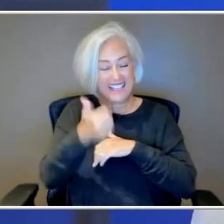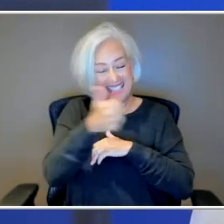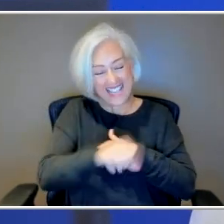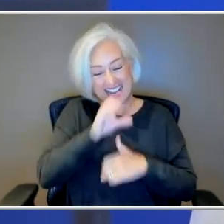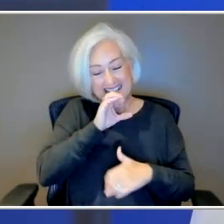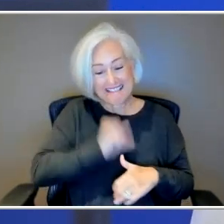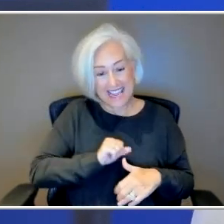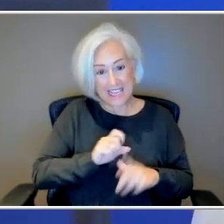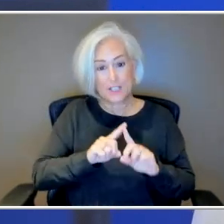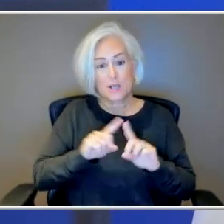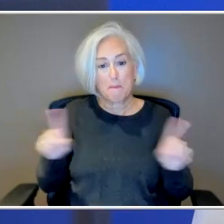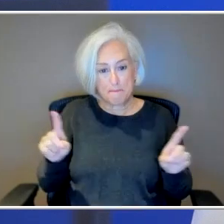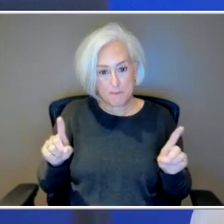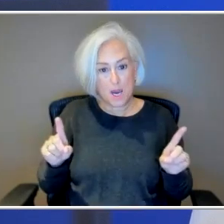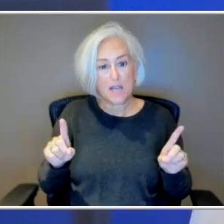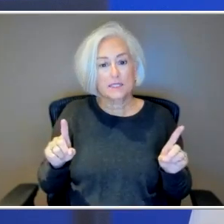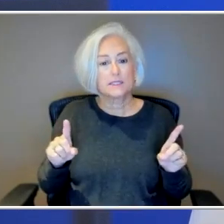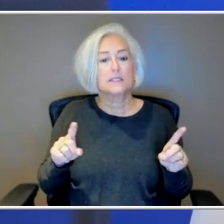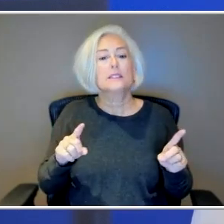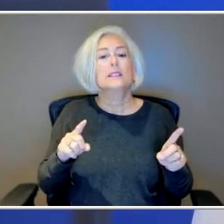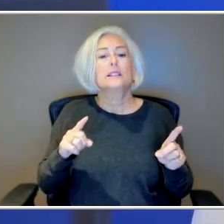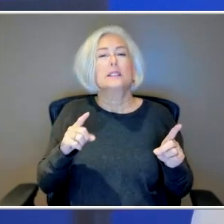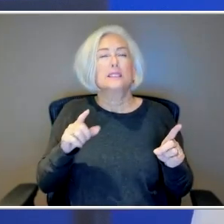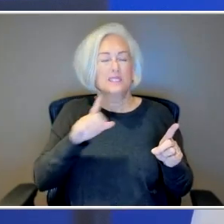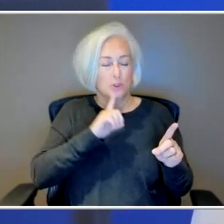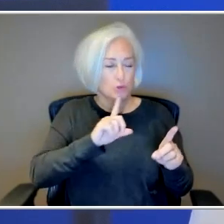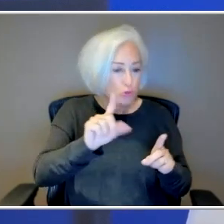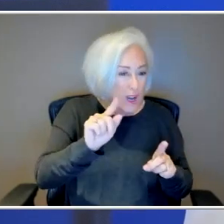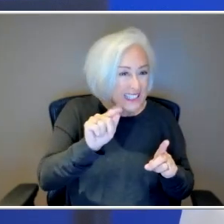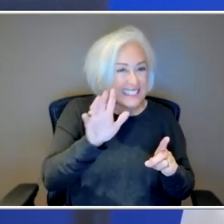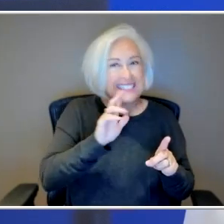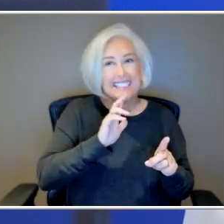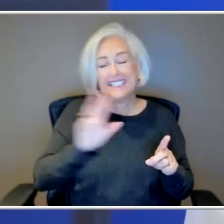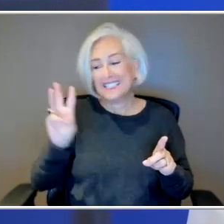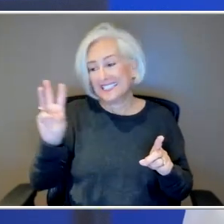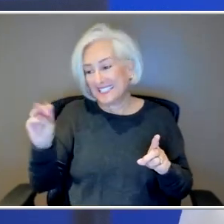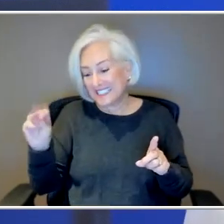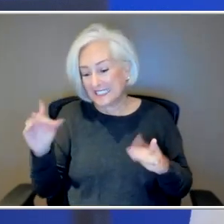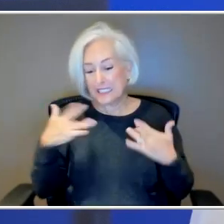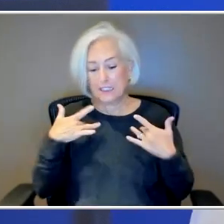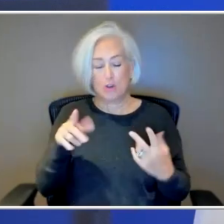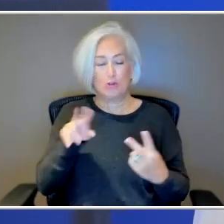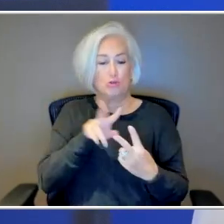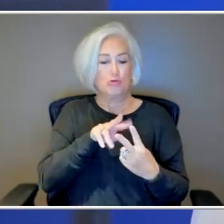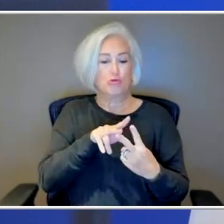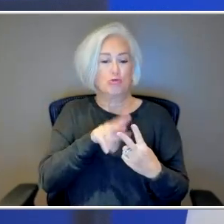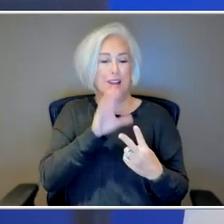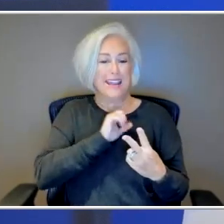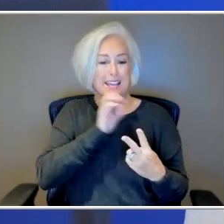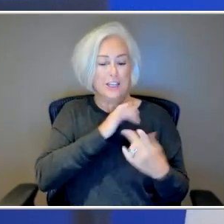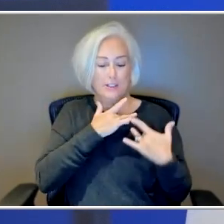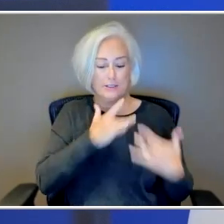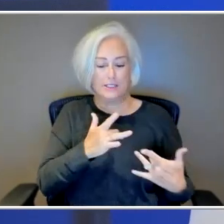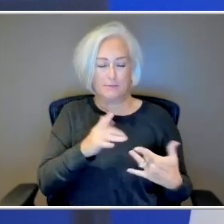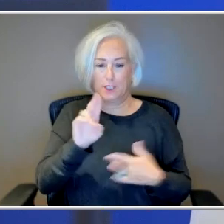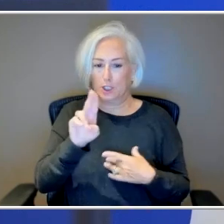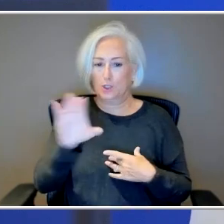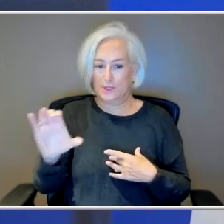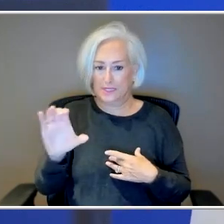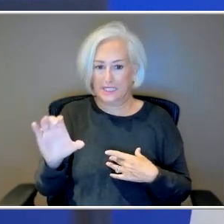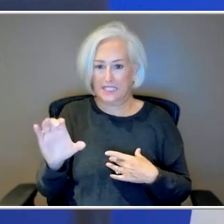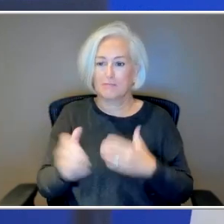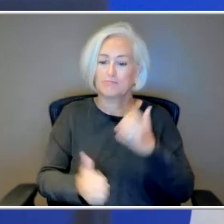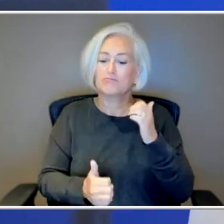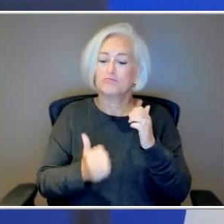peaks for ulcerative colitis: patients in their 20s and patients in their 60s. So again, these patients sometimes can ignore the symptoms, and sometimes,